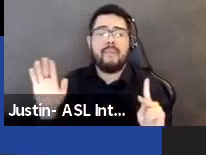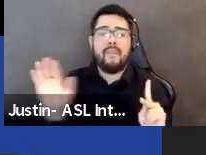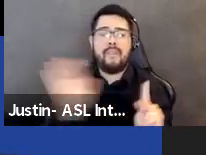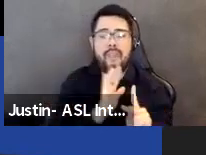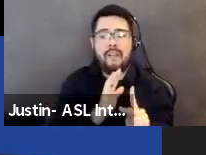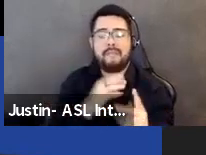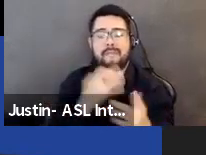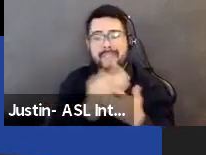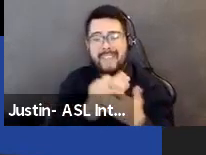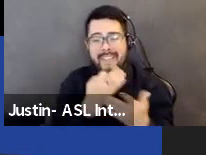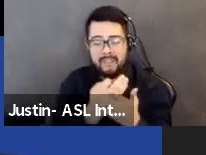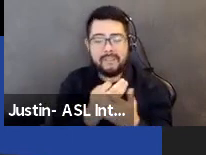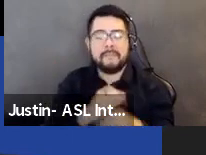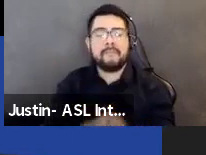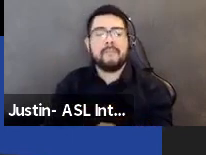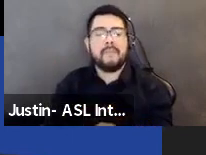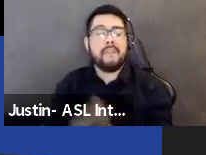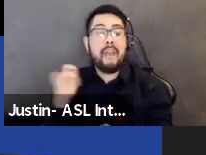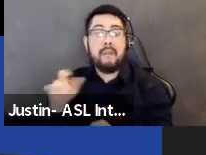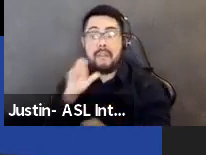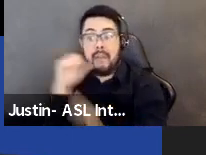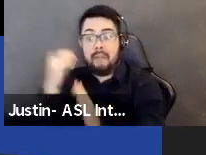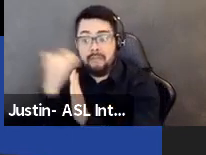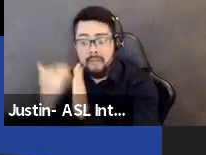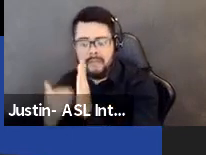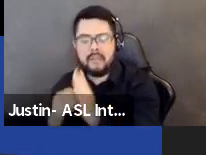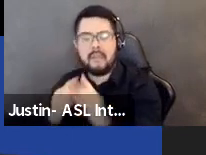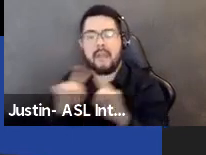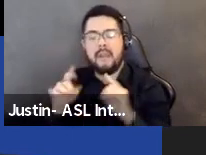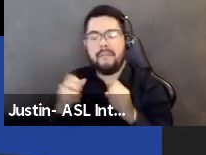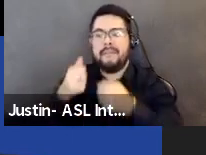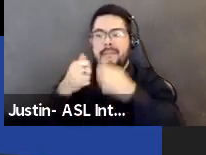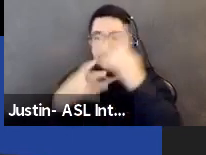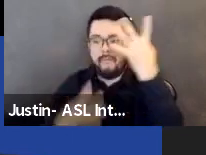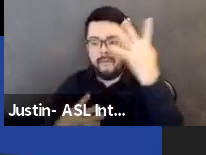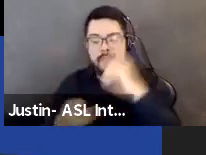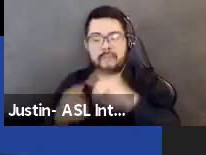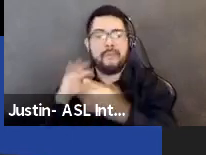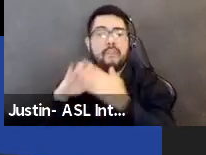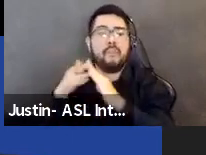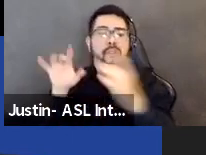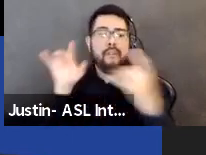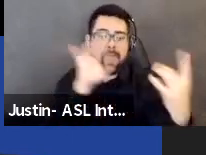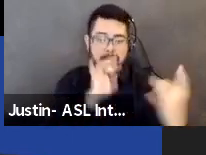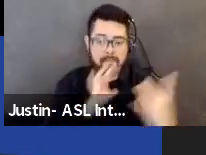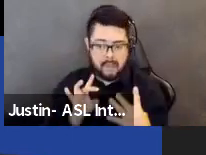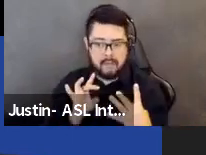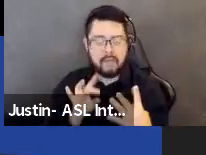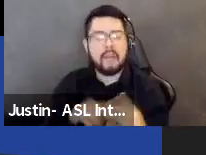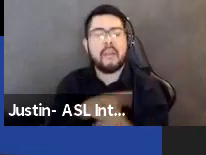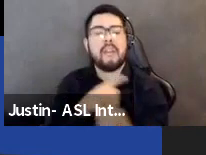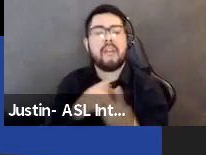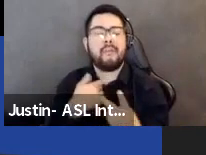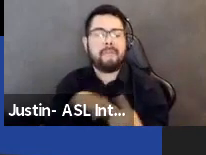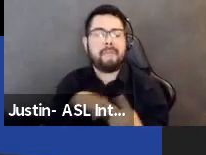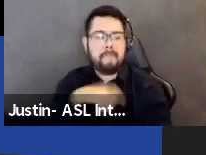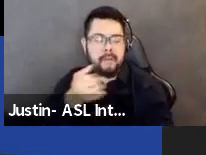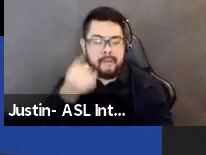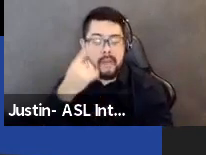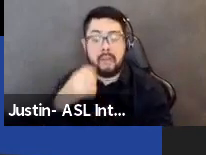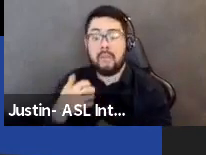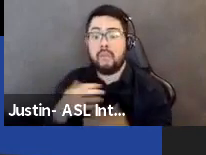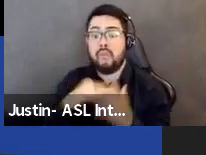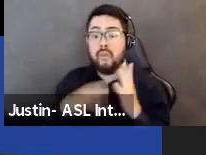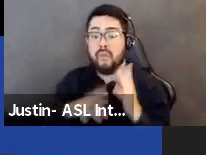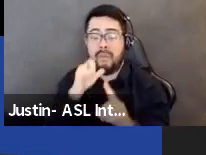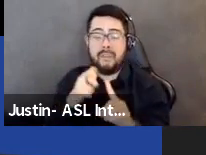originally on the list it was among a list of factors but through community input that was raised and we also recognize that students who are most